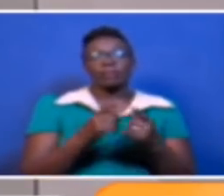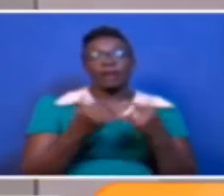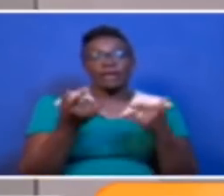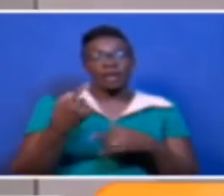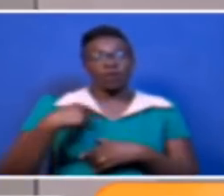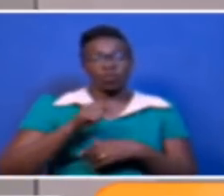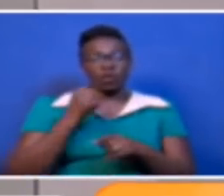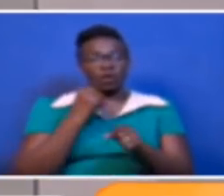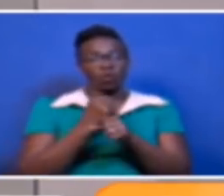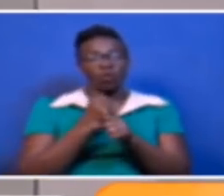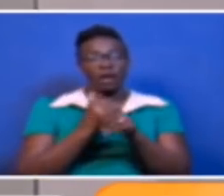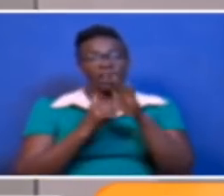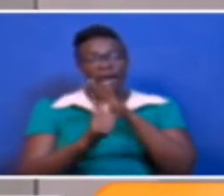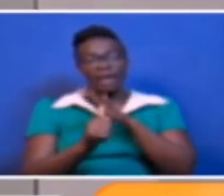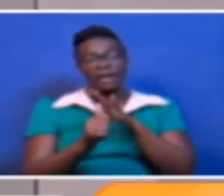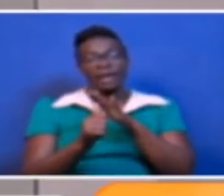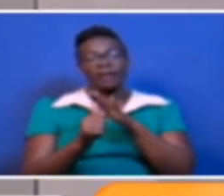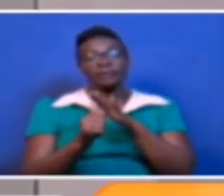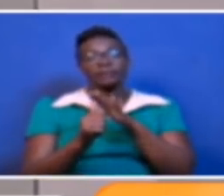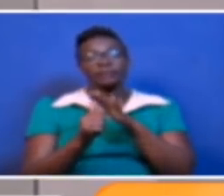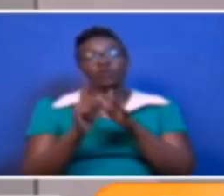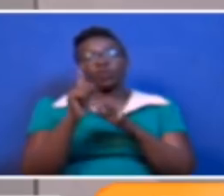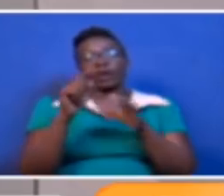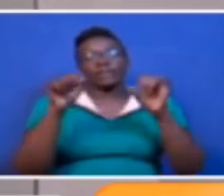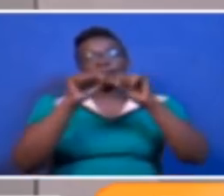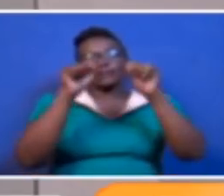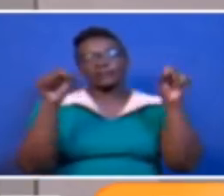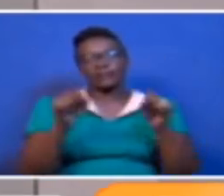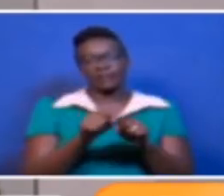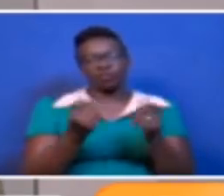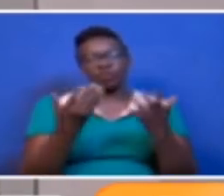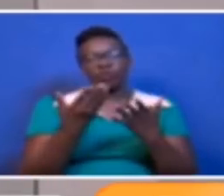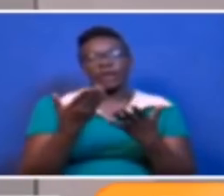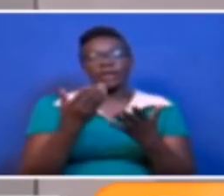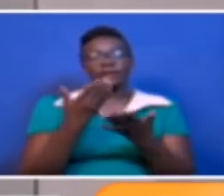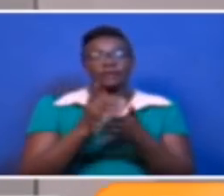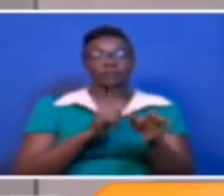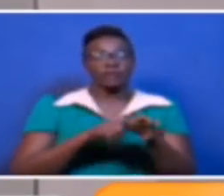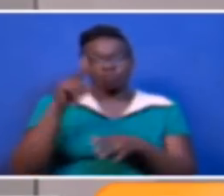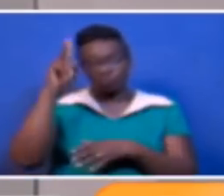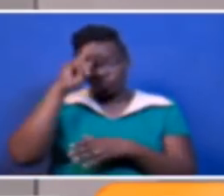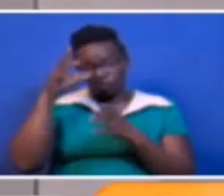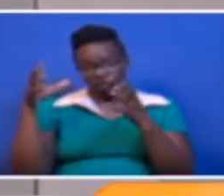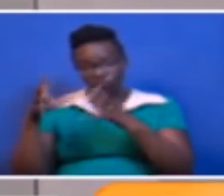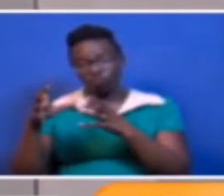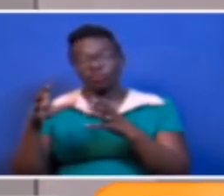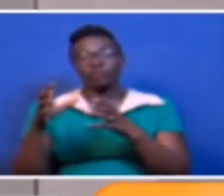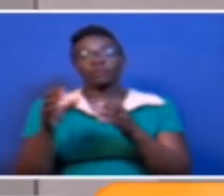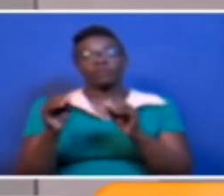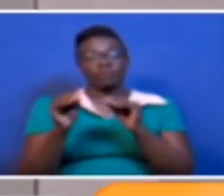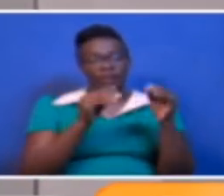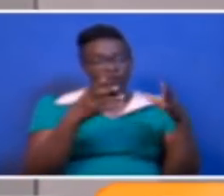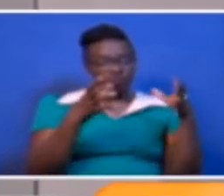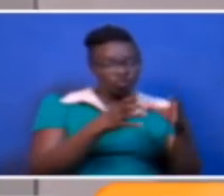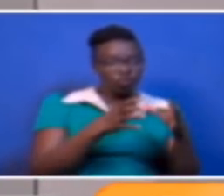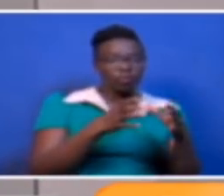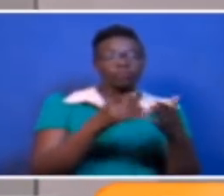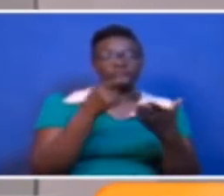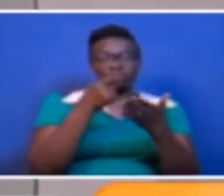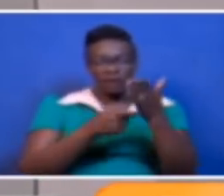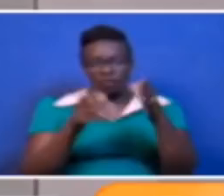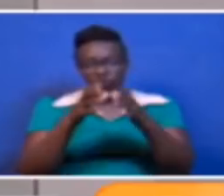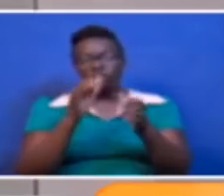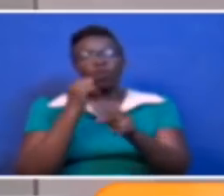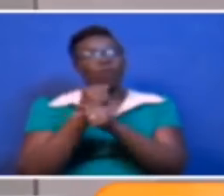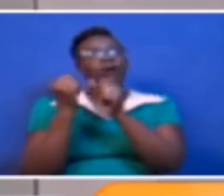under more of a multi-agency system, where you find the police, the immigration, customs, all of us working